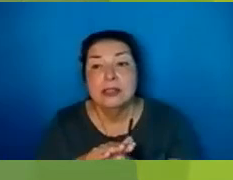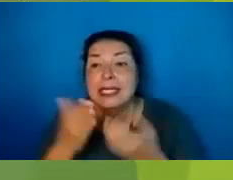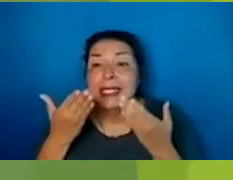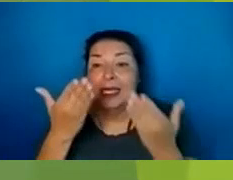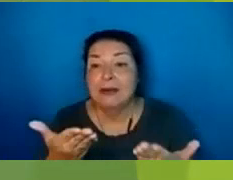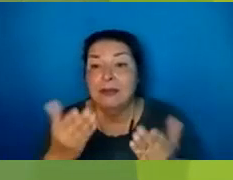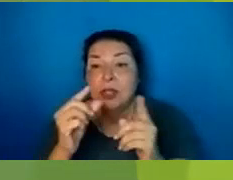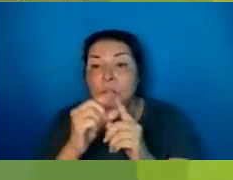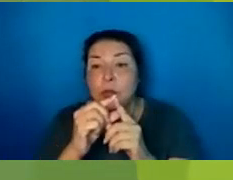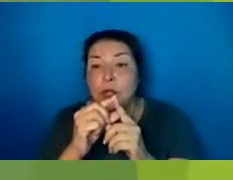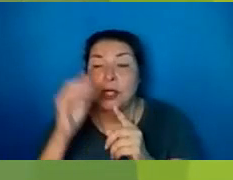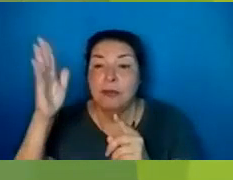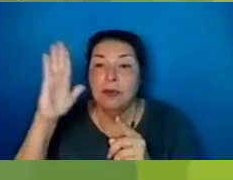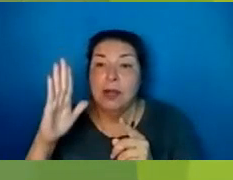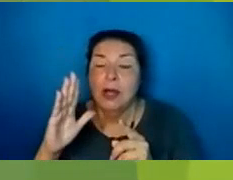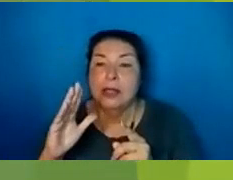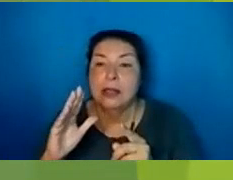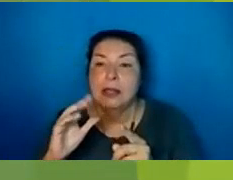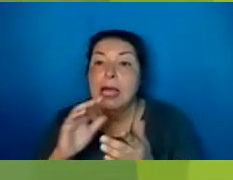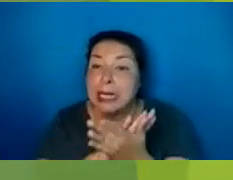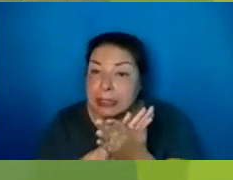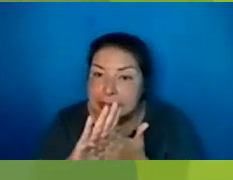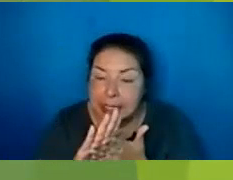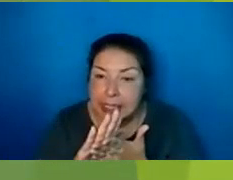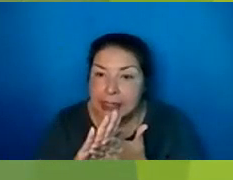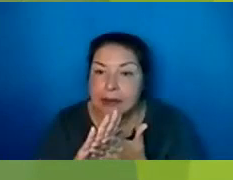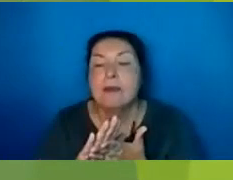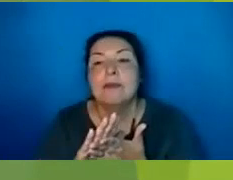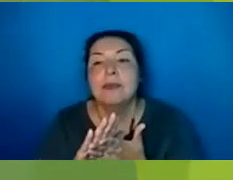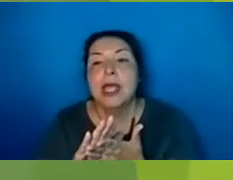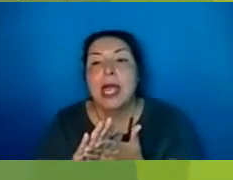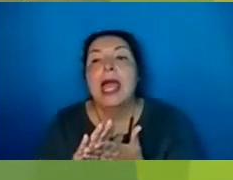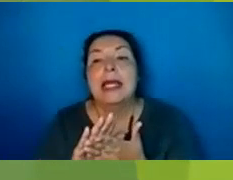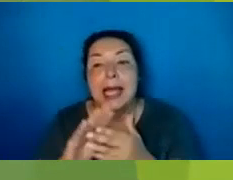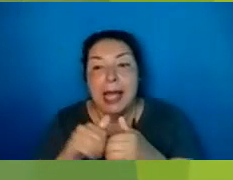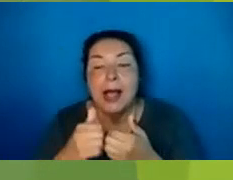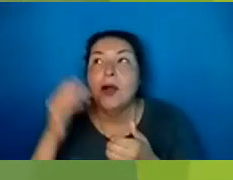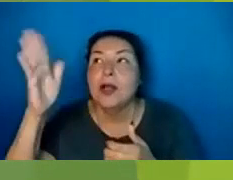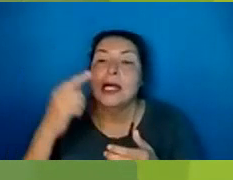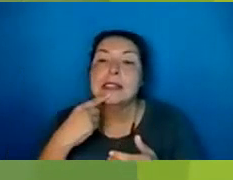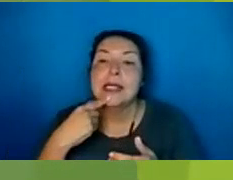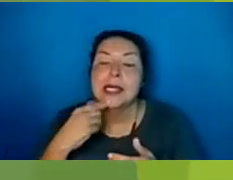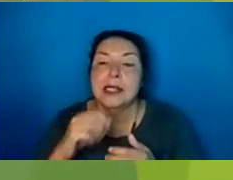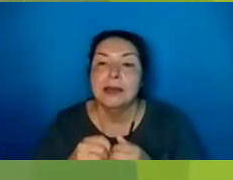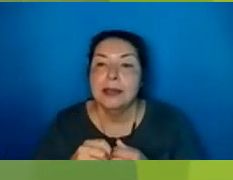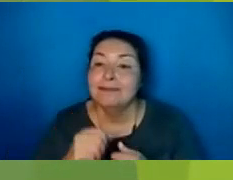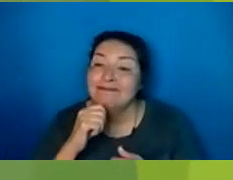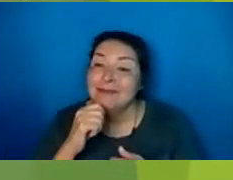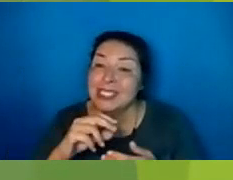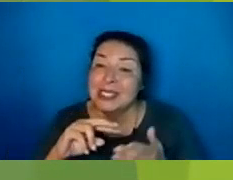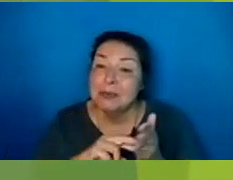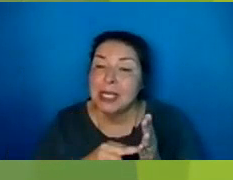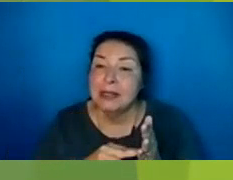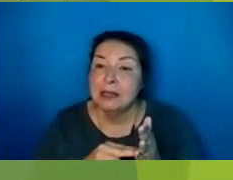you unvarnished and exactly how God said. Doesn't mean there isn't room for